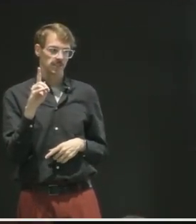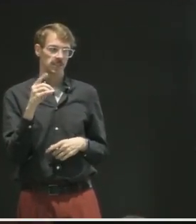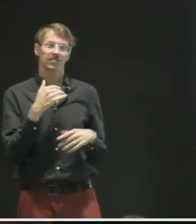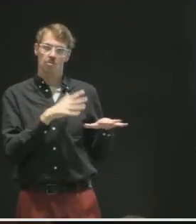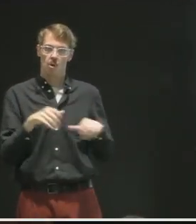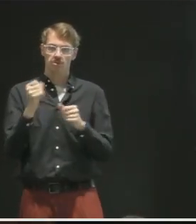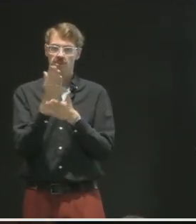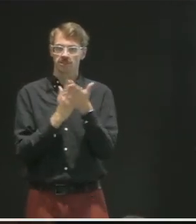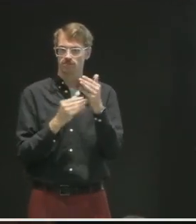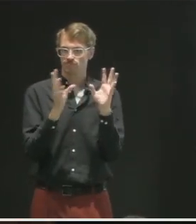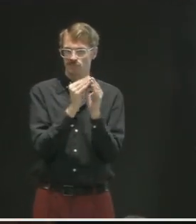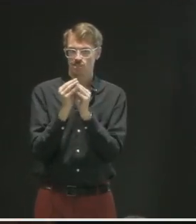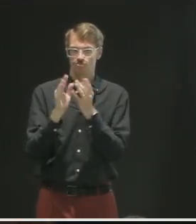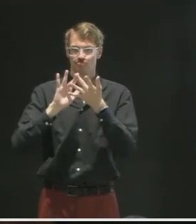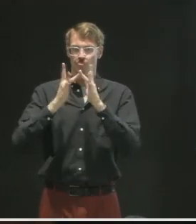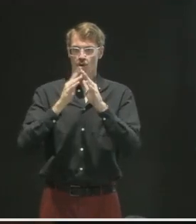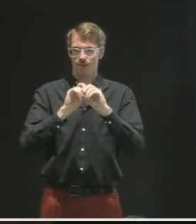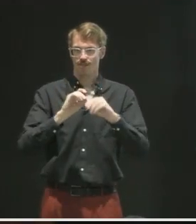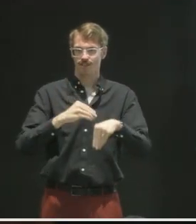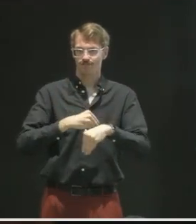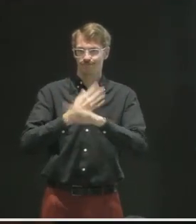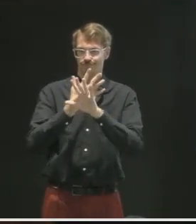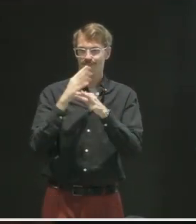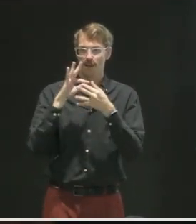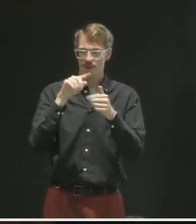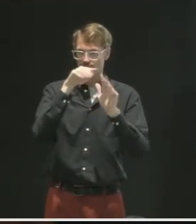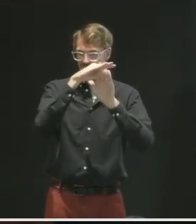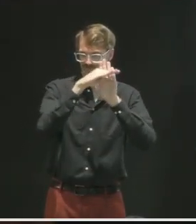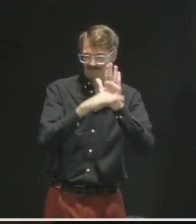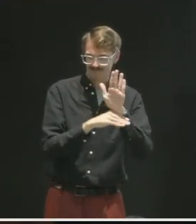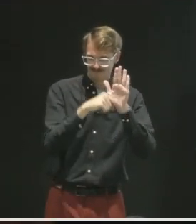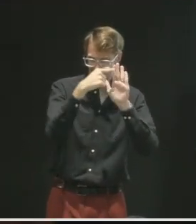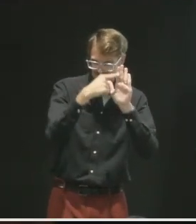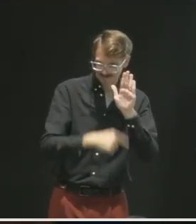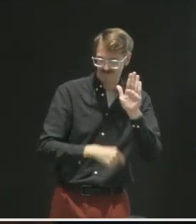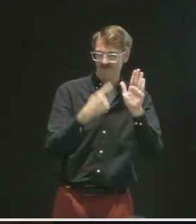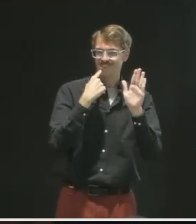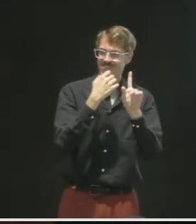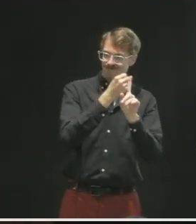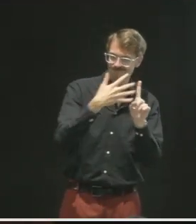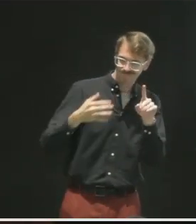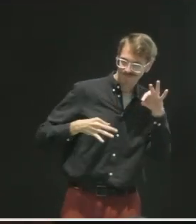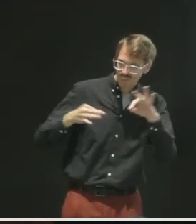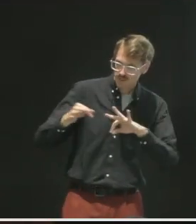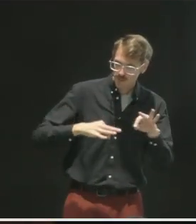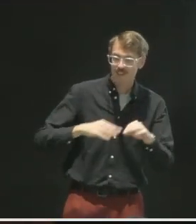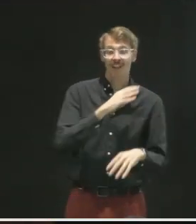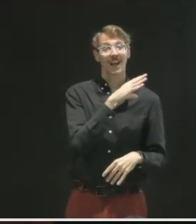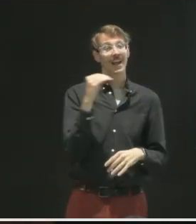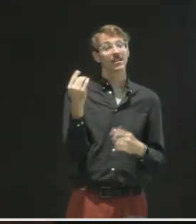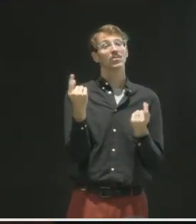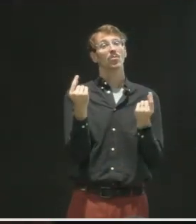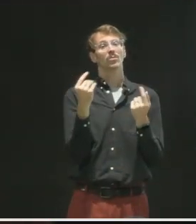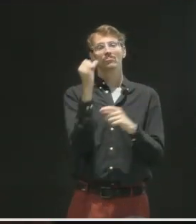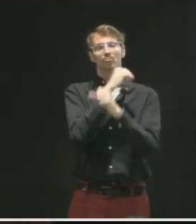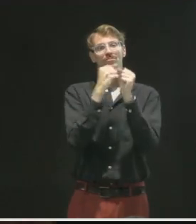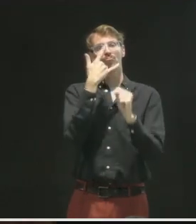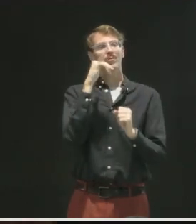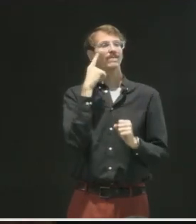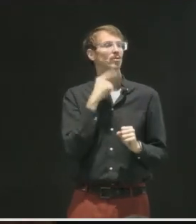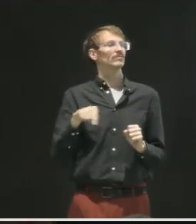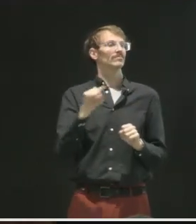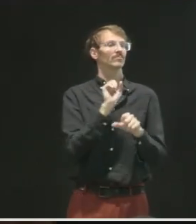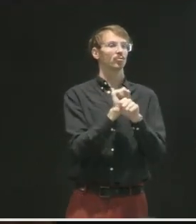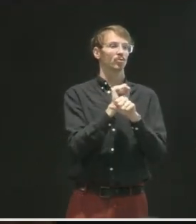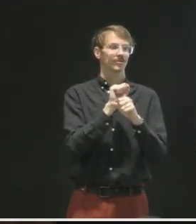online around the guidelines. And in terms of strategies that are working when it comes to capacity building, because that tends to be my